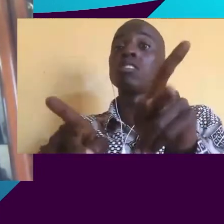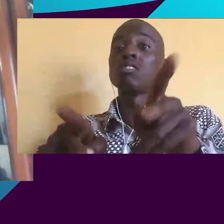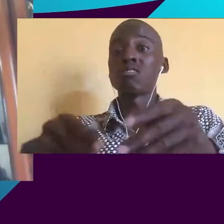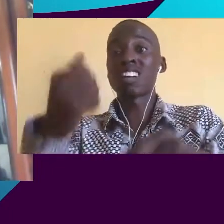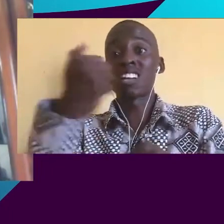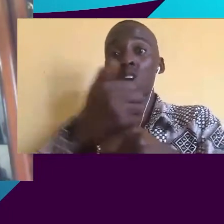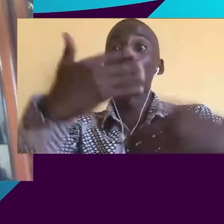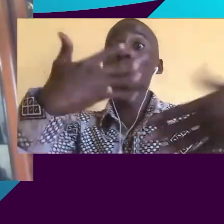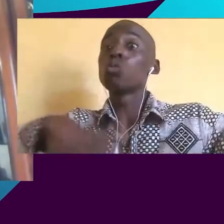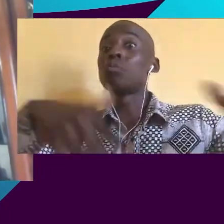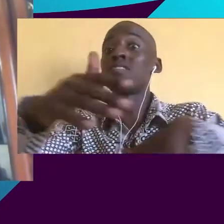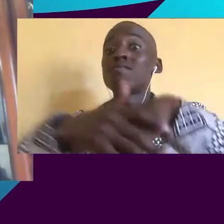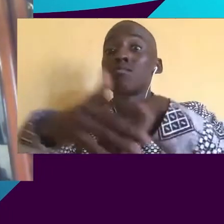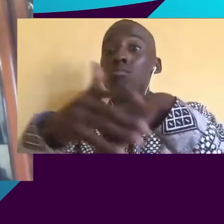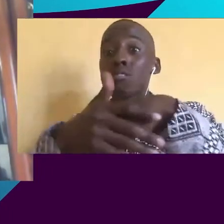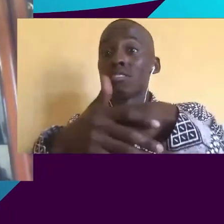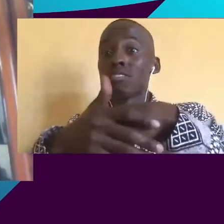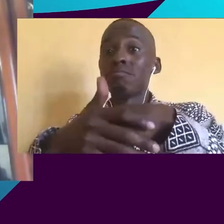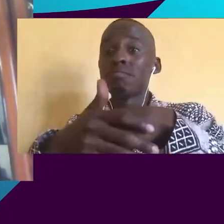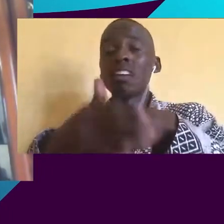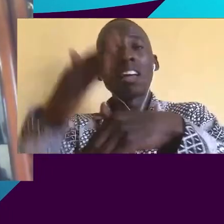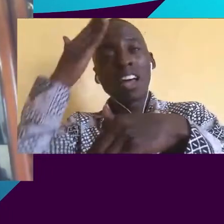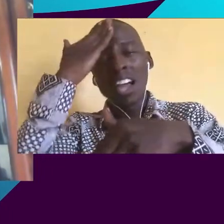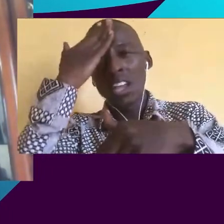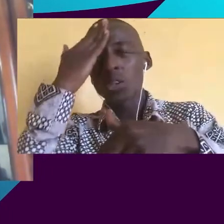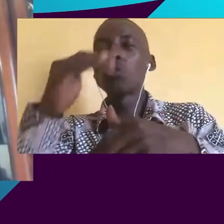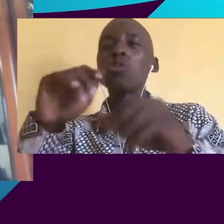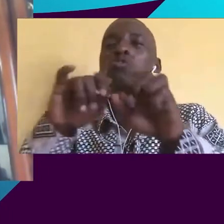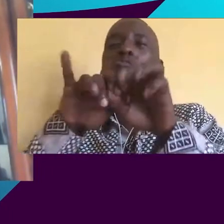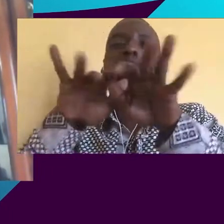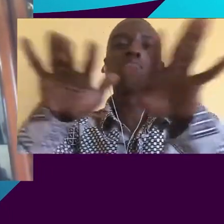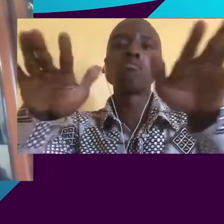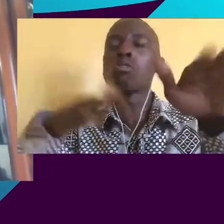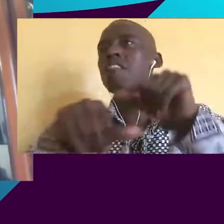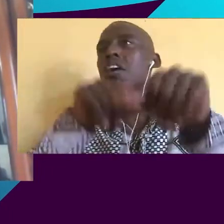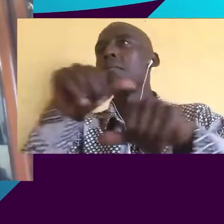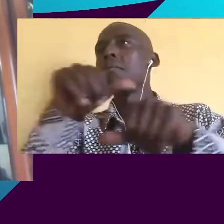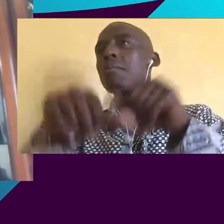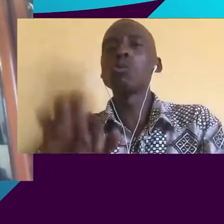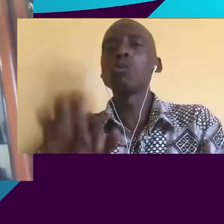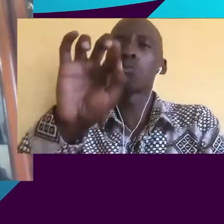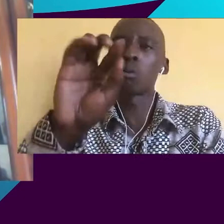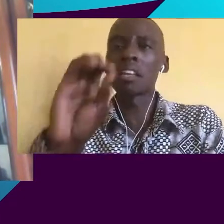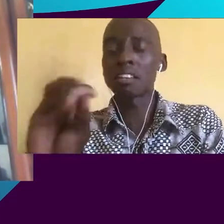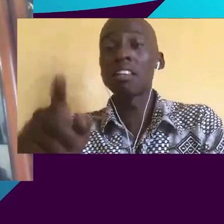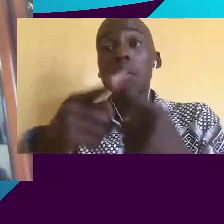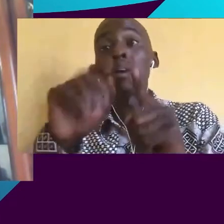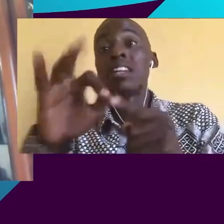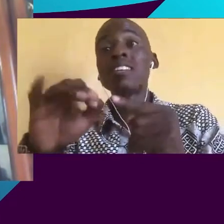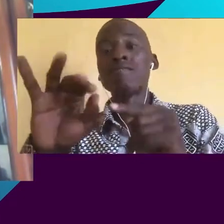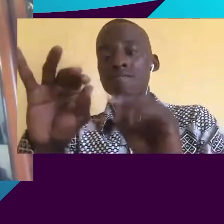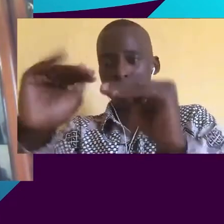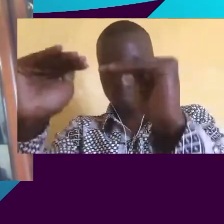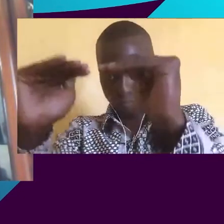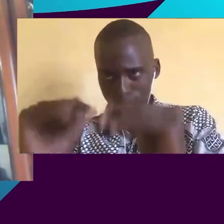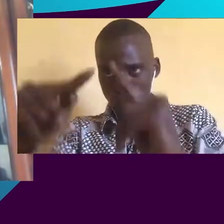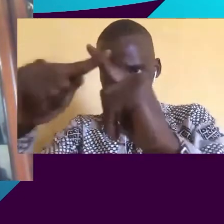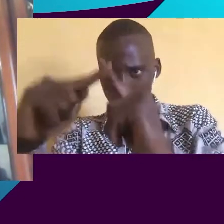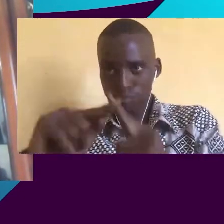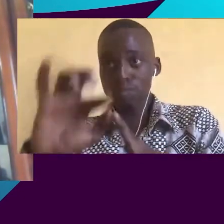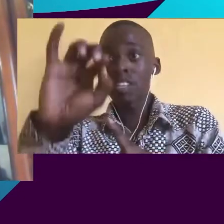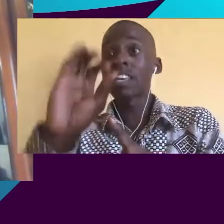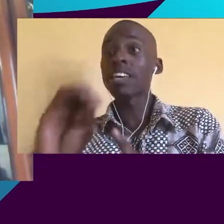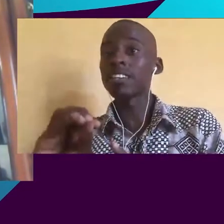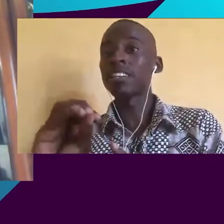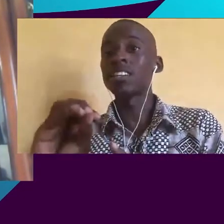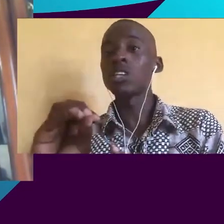each player that is coming on, I know now you've spread, you're now having approximately 80, but if you take it down to the 80, do they even know the